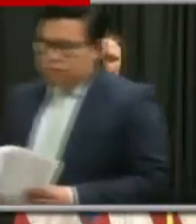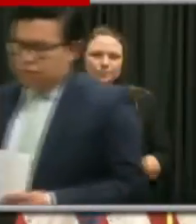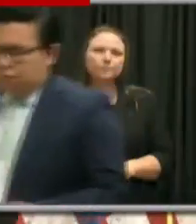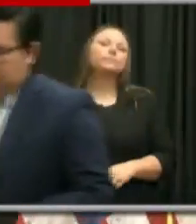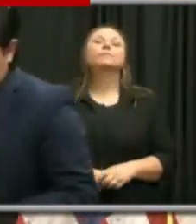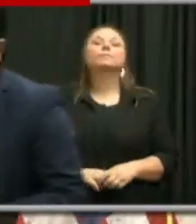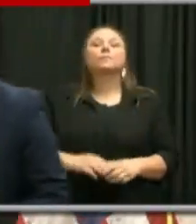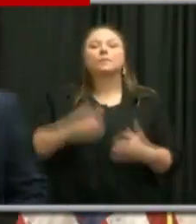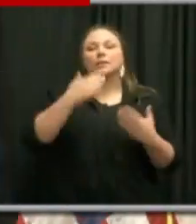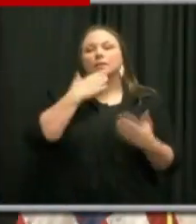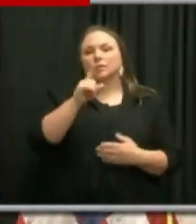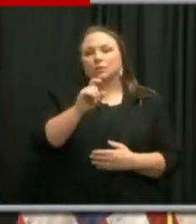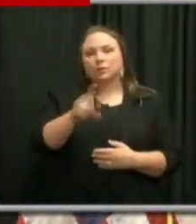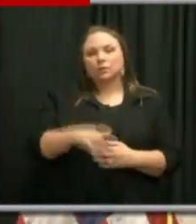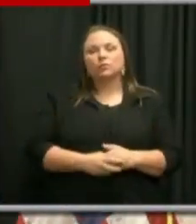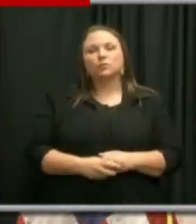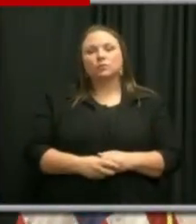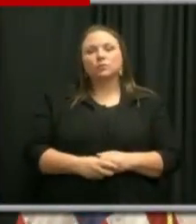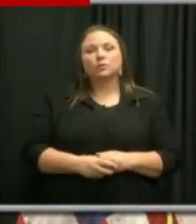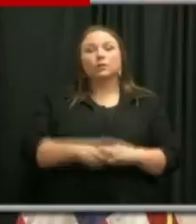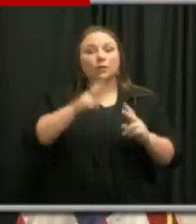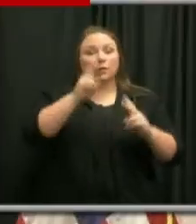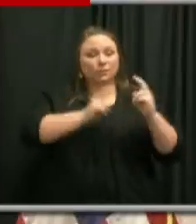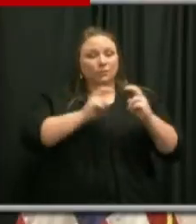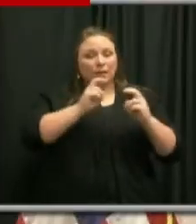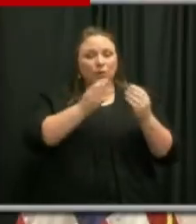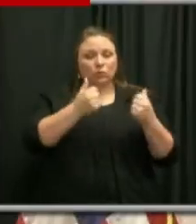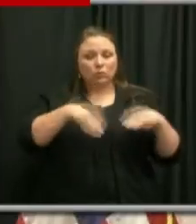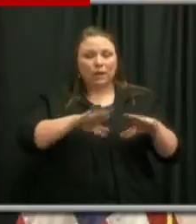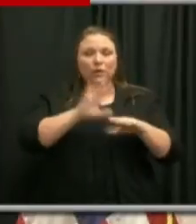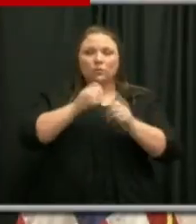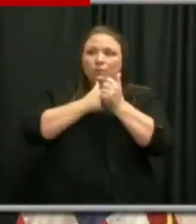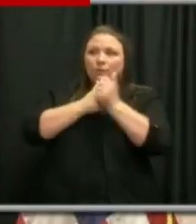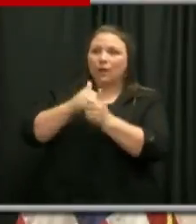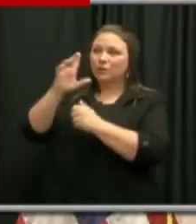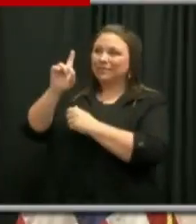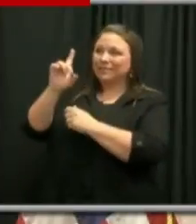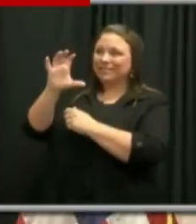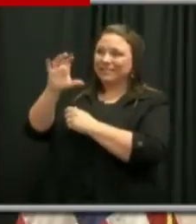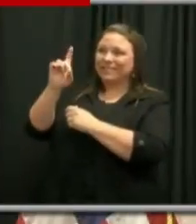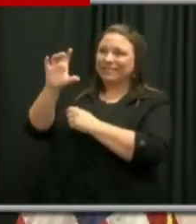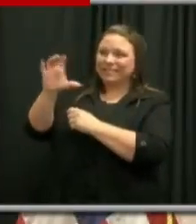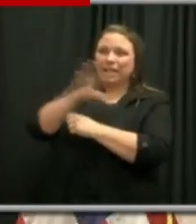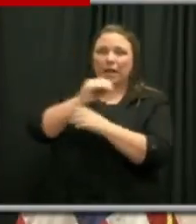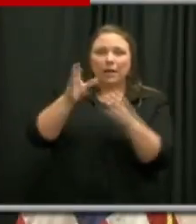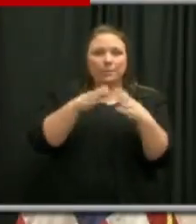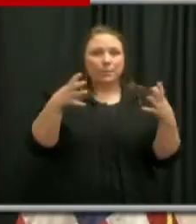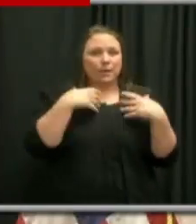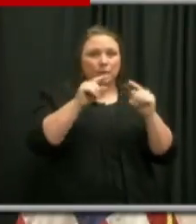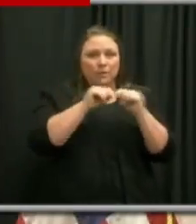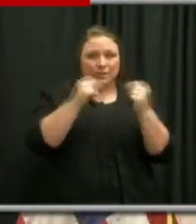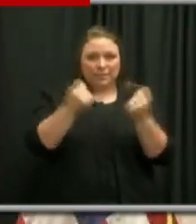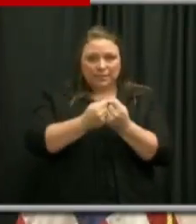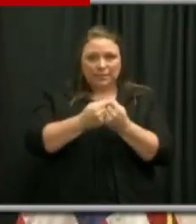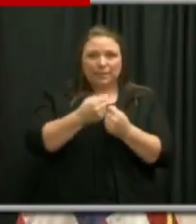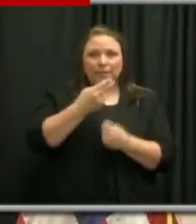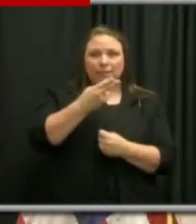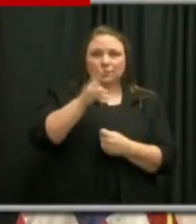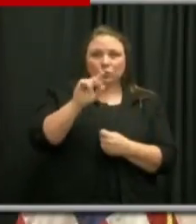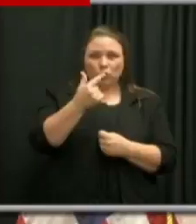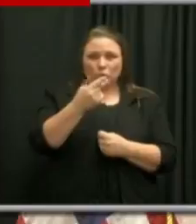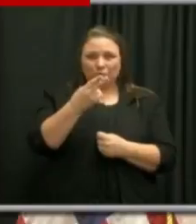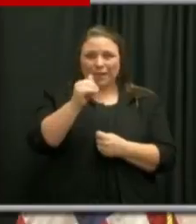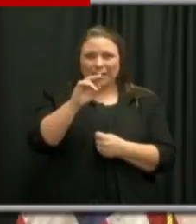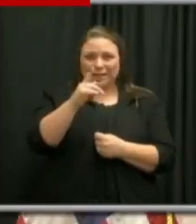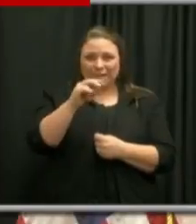Hey, thank you for your questions. So the fairgrounds are set up with CDC as well as our public health team. Mr. Hugh Atkins, our Caldwell, I know we're